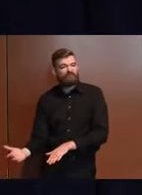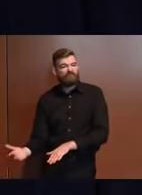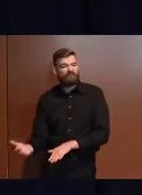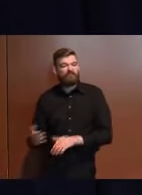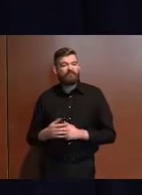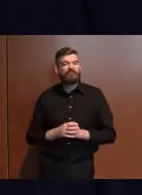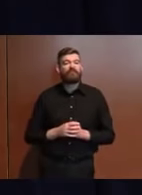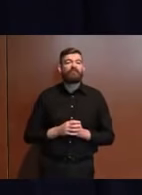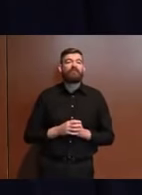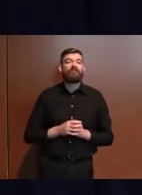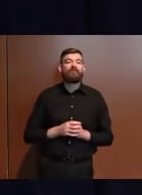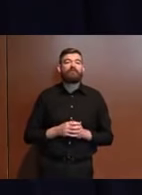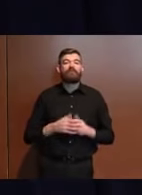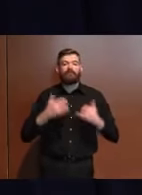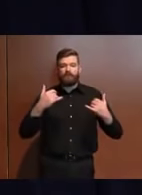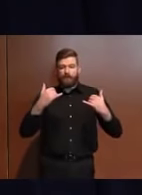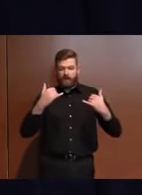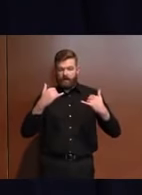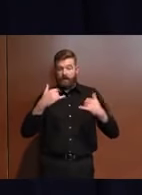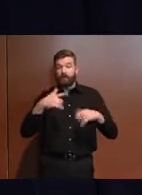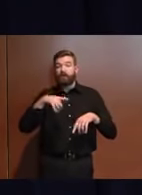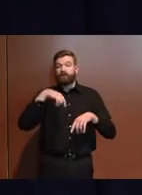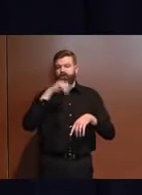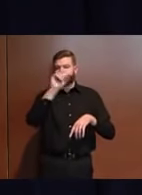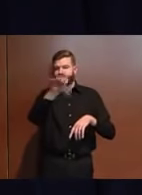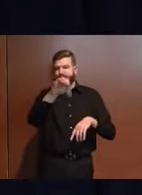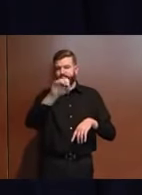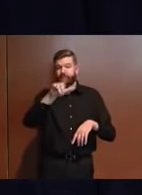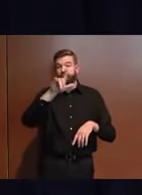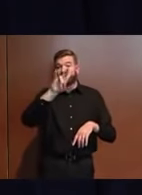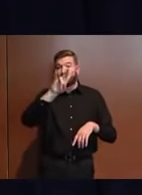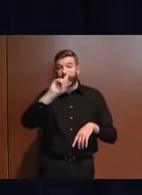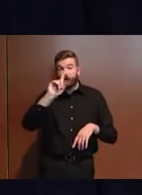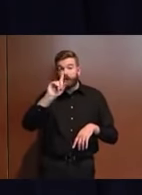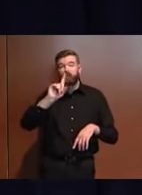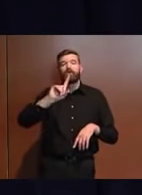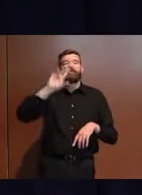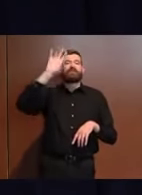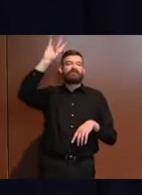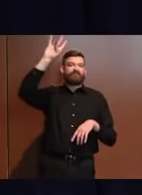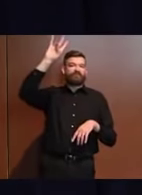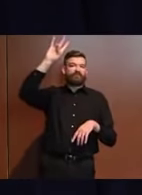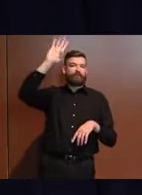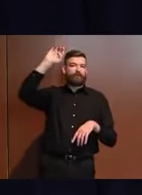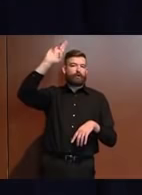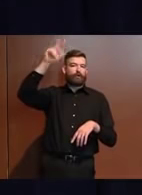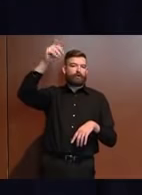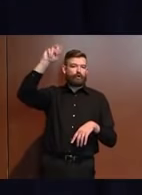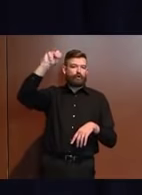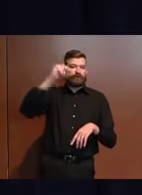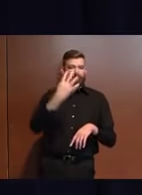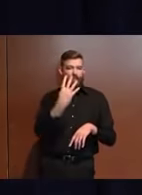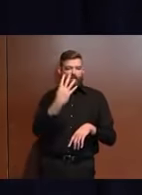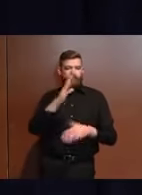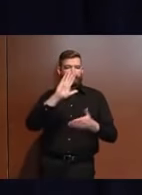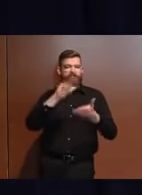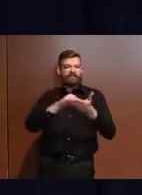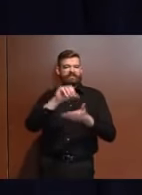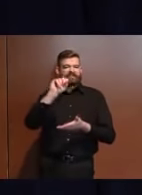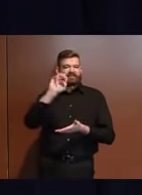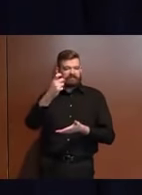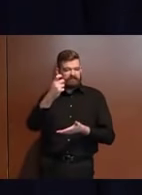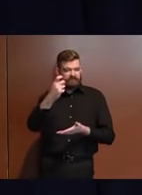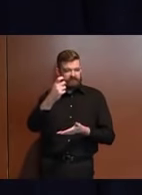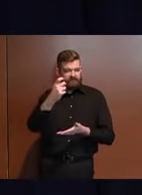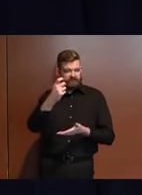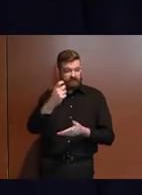following counties: 7 deaths from Bergen County, 4 from Middlesex, 3